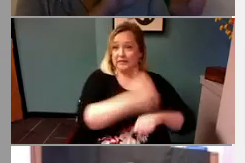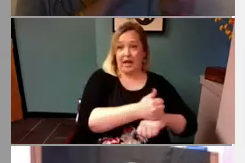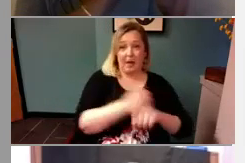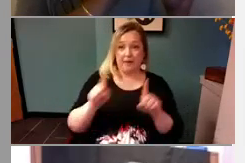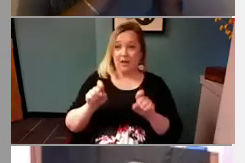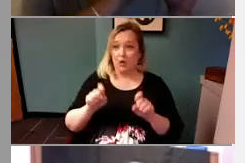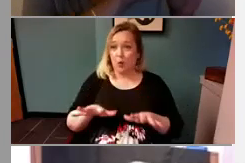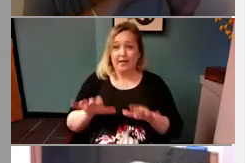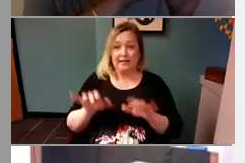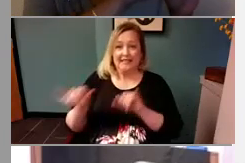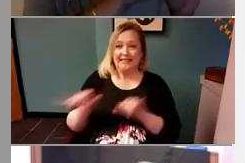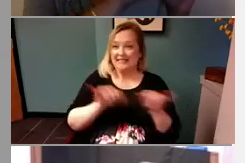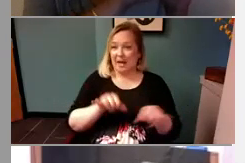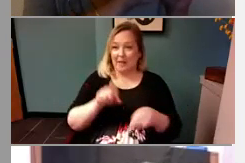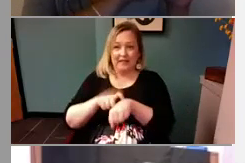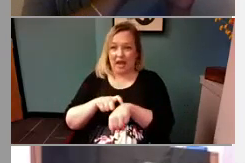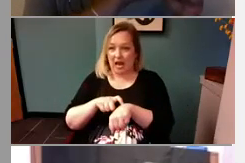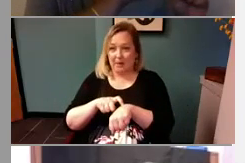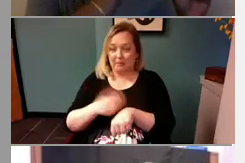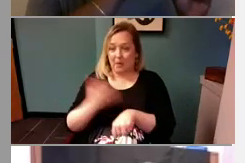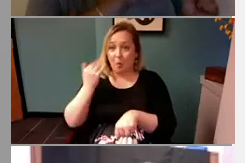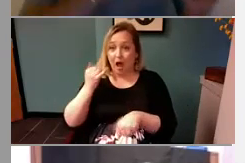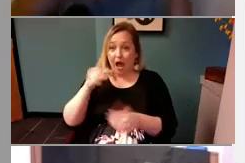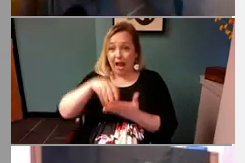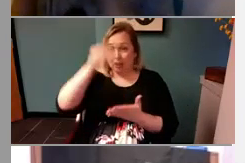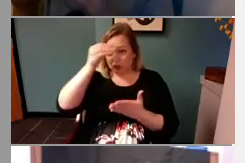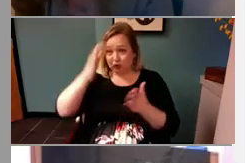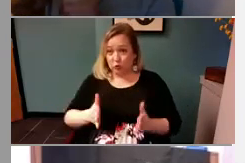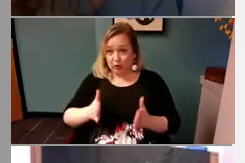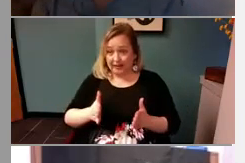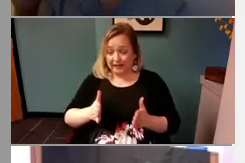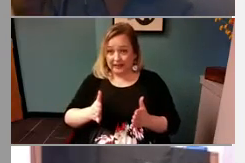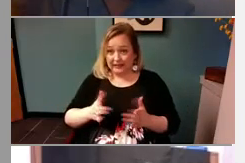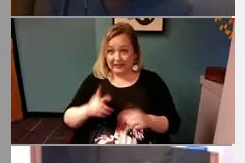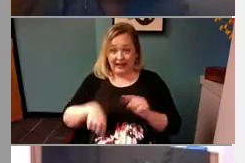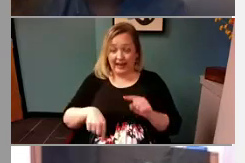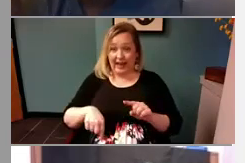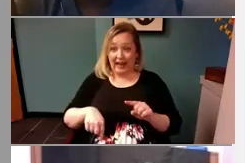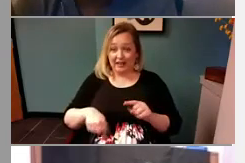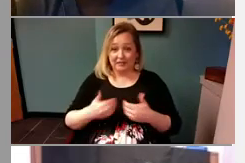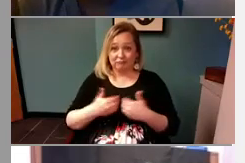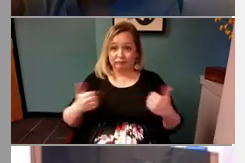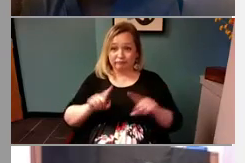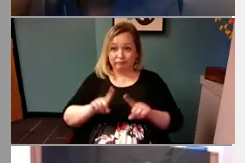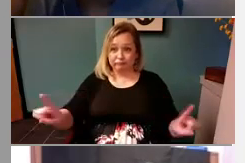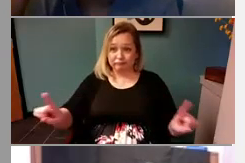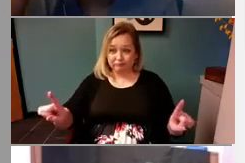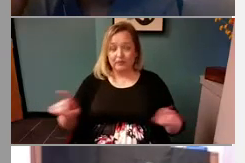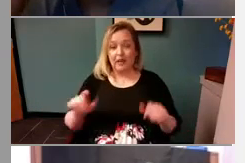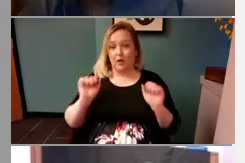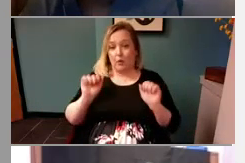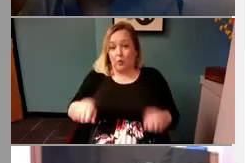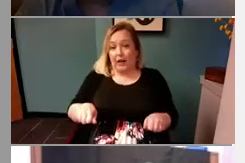there is a student that takes both of those classes, and we can sort of map that to our graph coloring